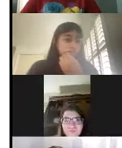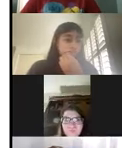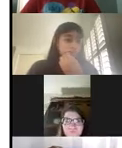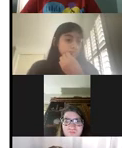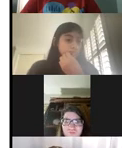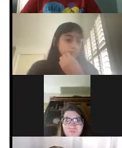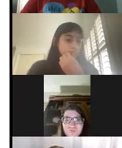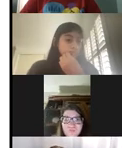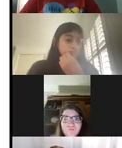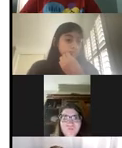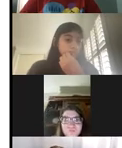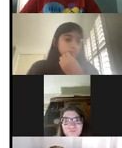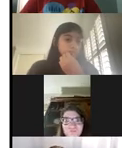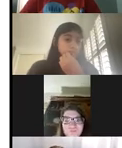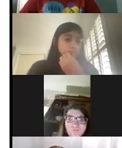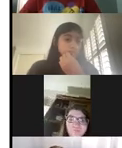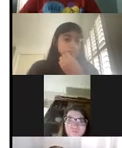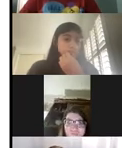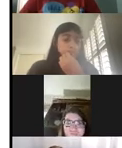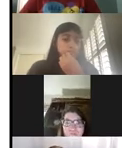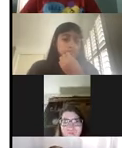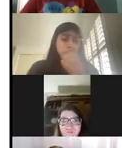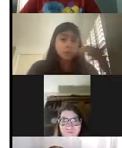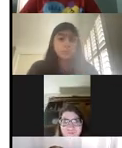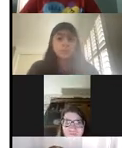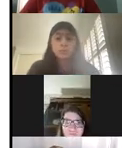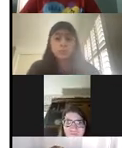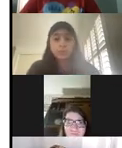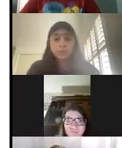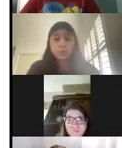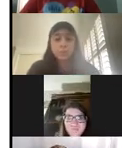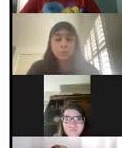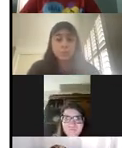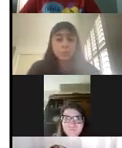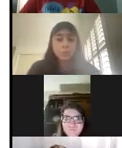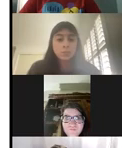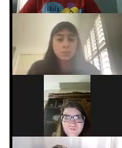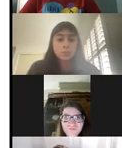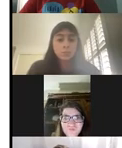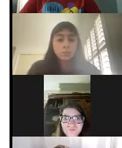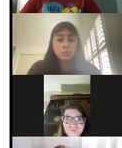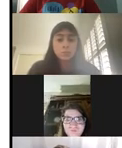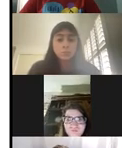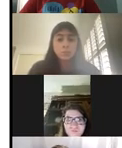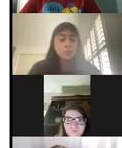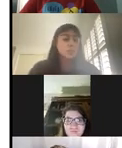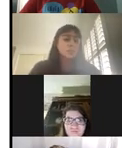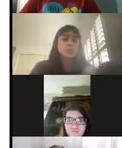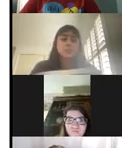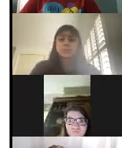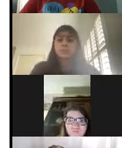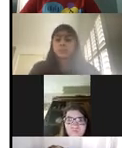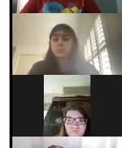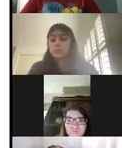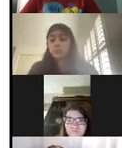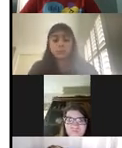you so much for joining our 15th annual Accessibility Fest. My name is Anna and I'm Director of Operations here at